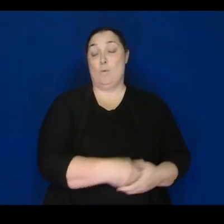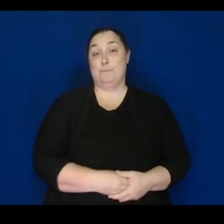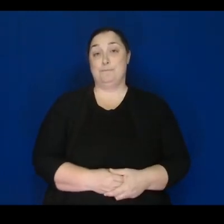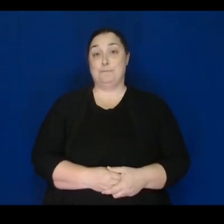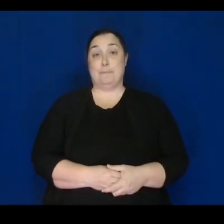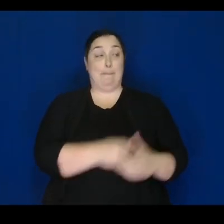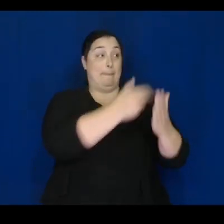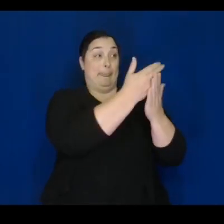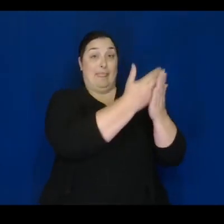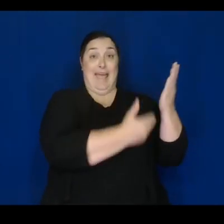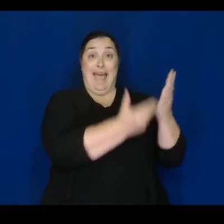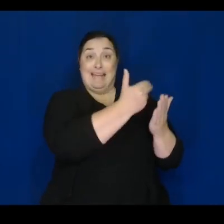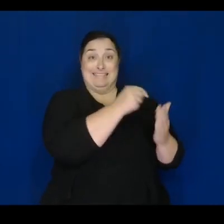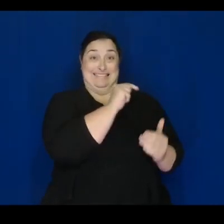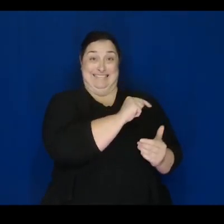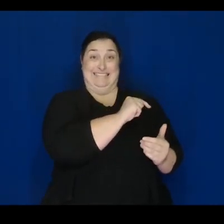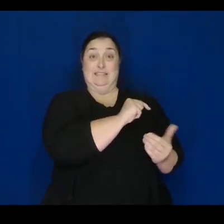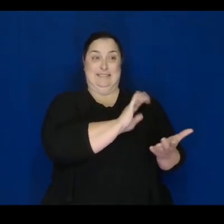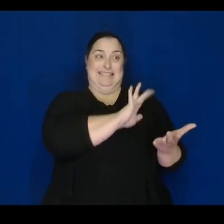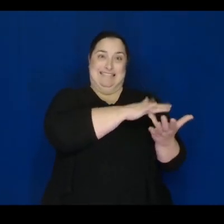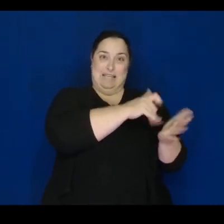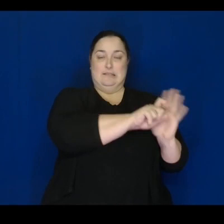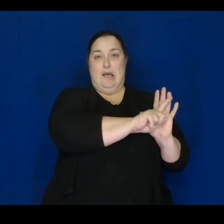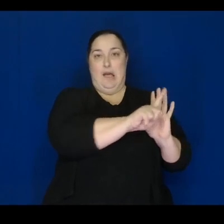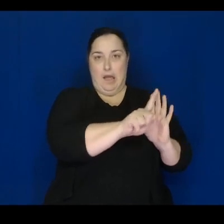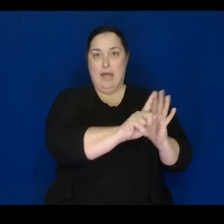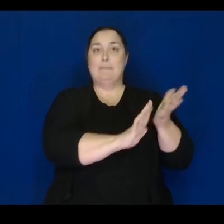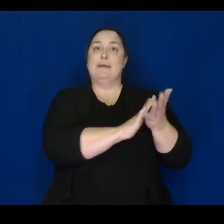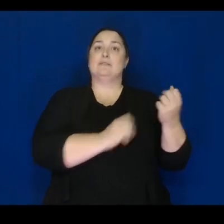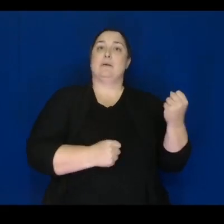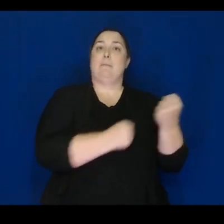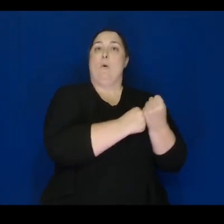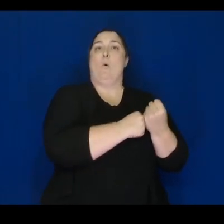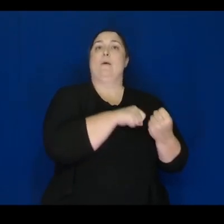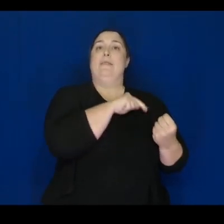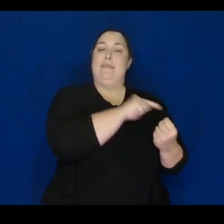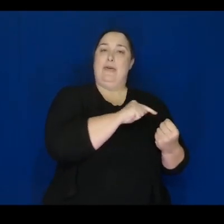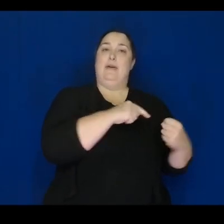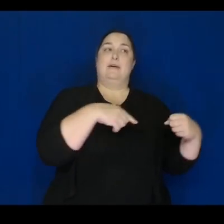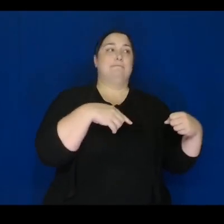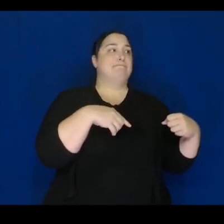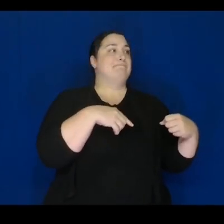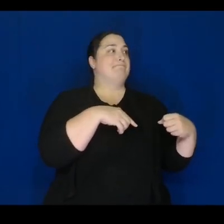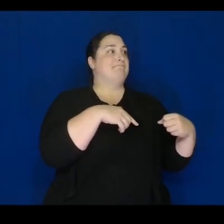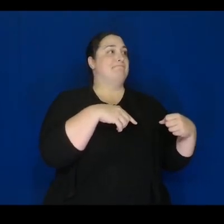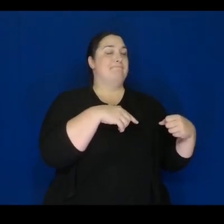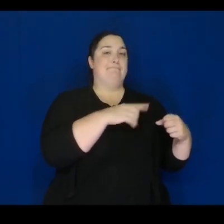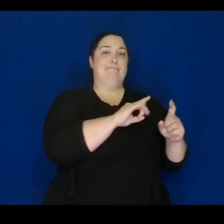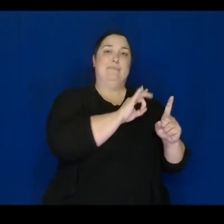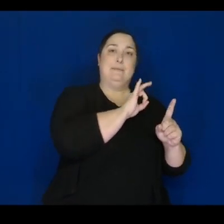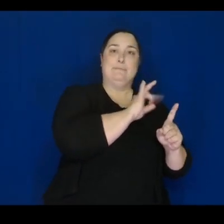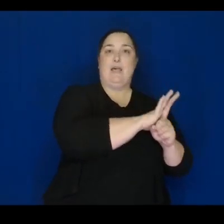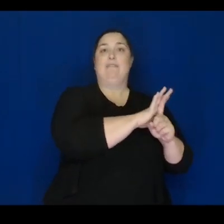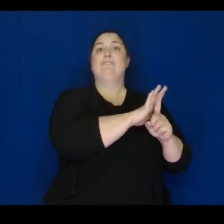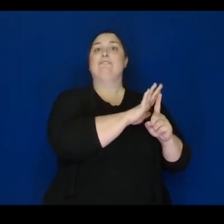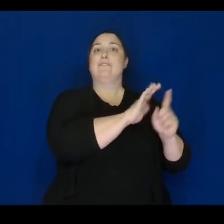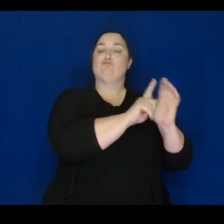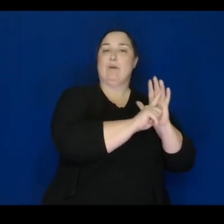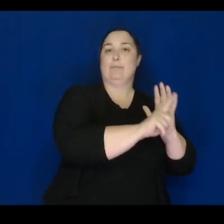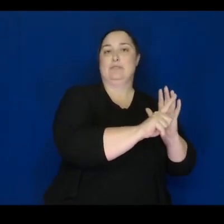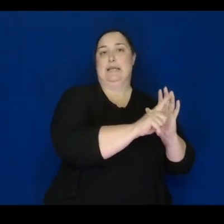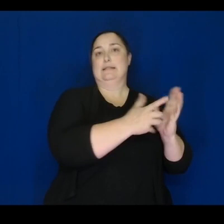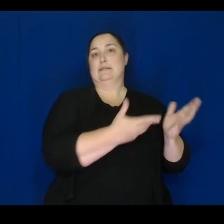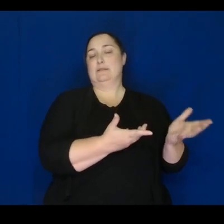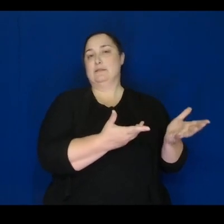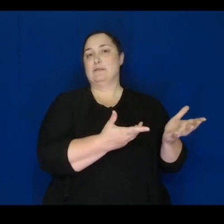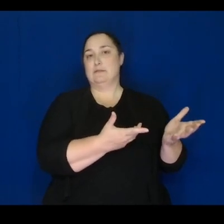the artist's voice, what we're really doing is supporting Indigenous agency and strengthening representation, because it's really,